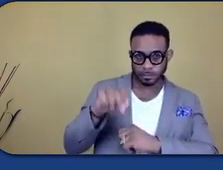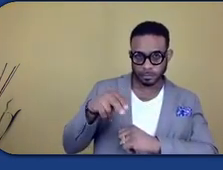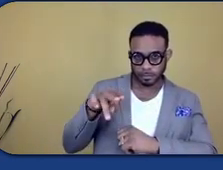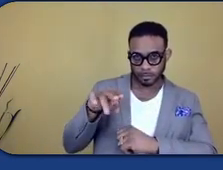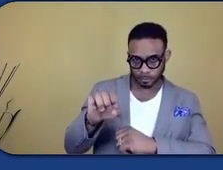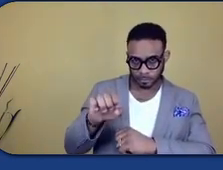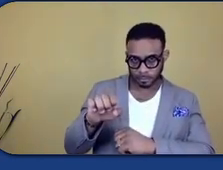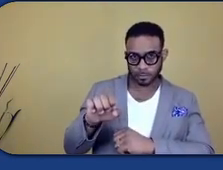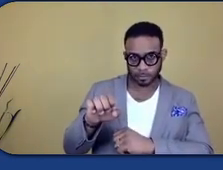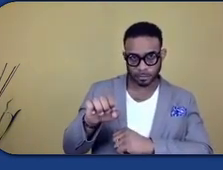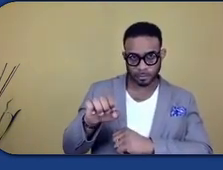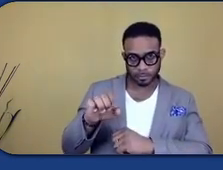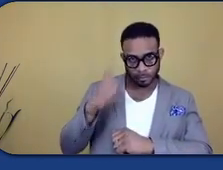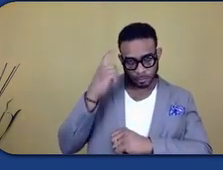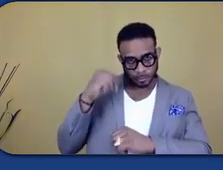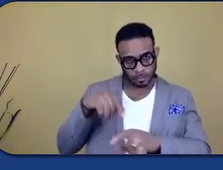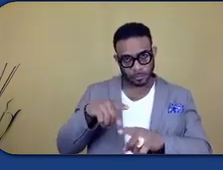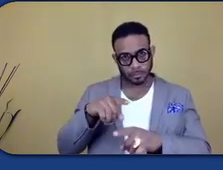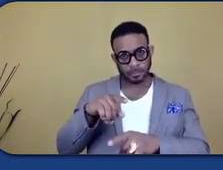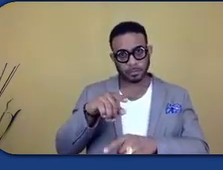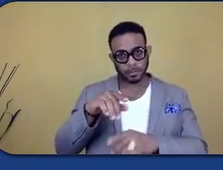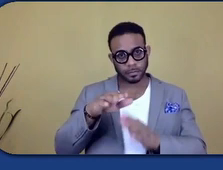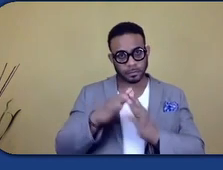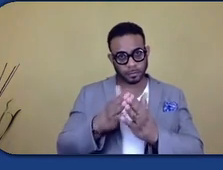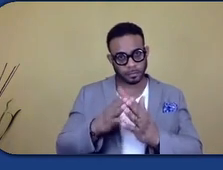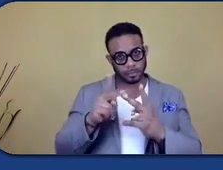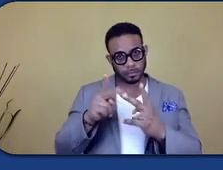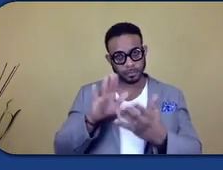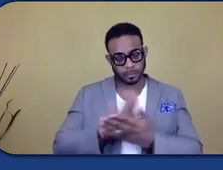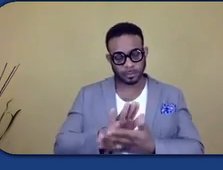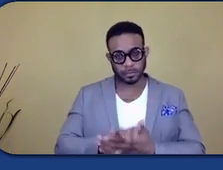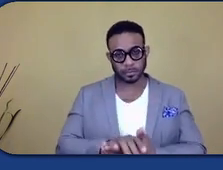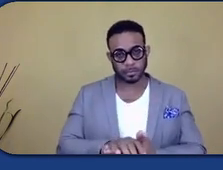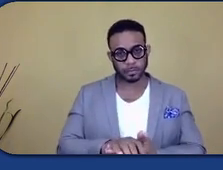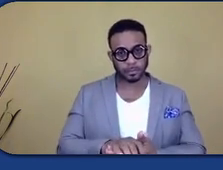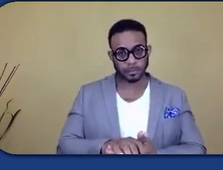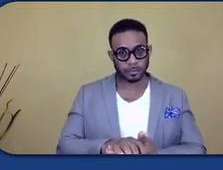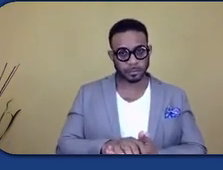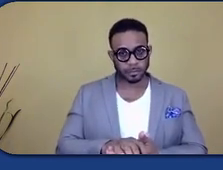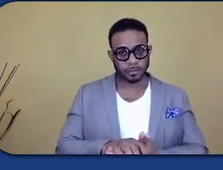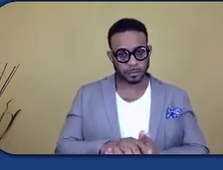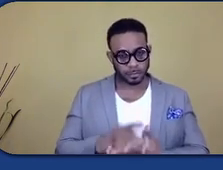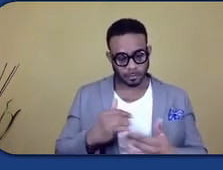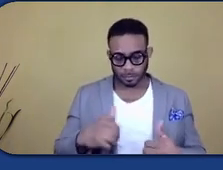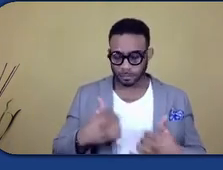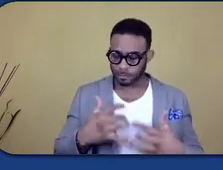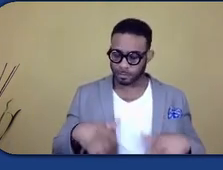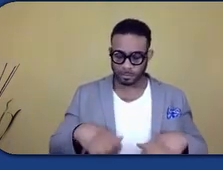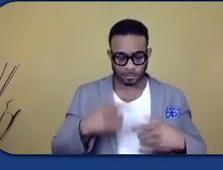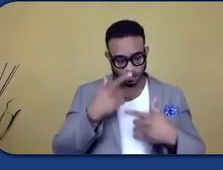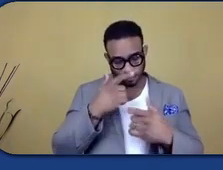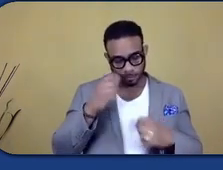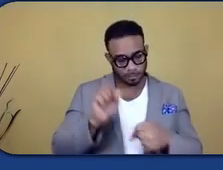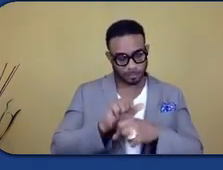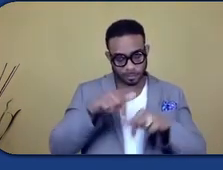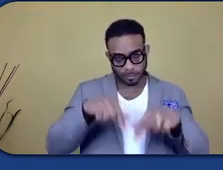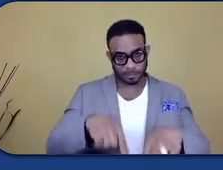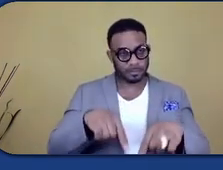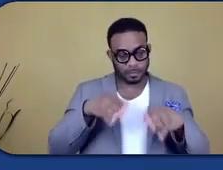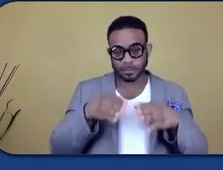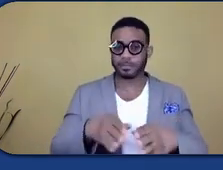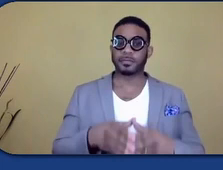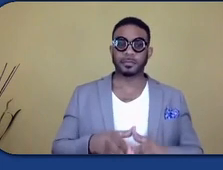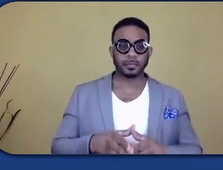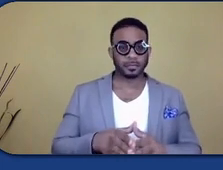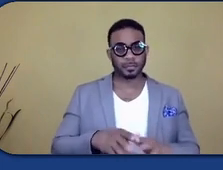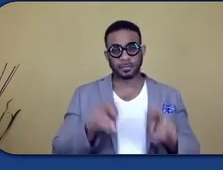the Jock Abraham, the founder of Promised Secondary School. As an architect, I've been tasked and